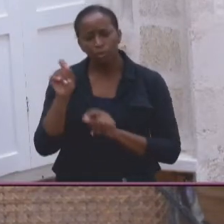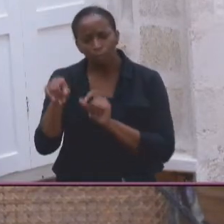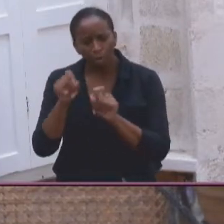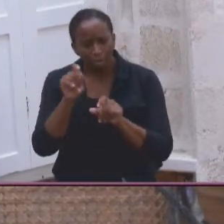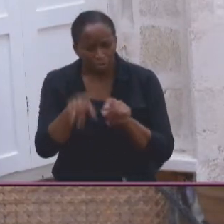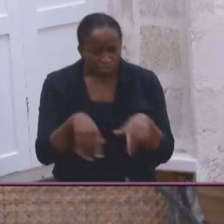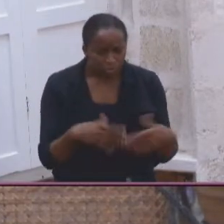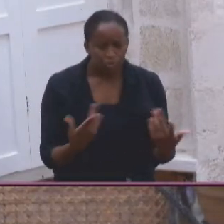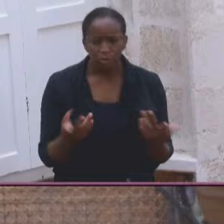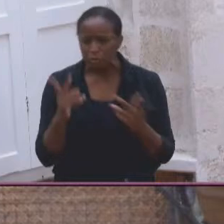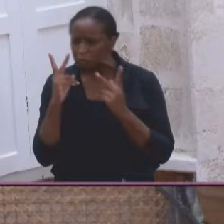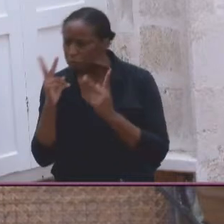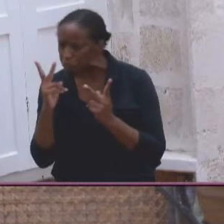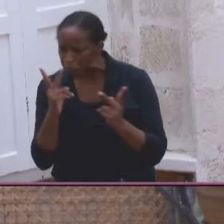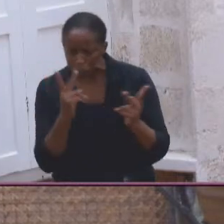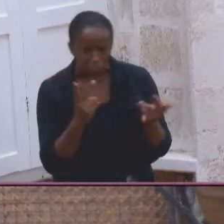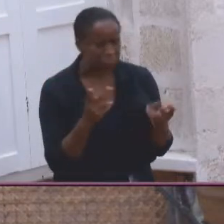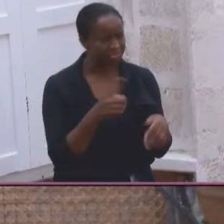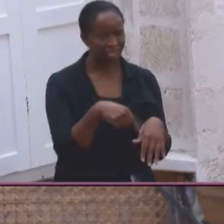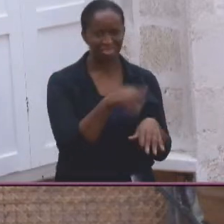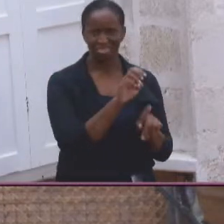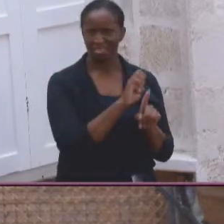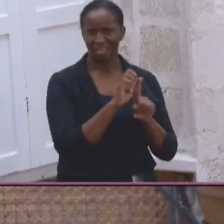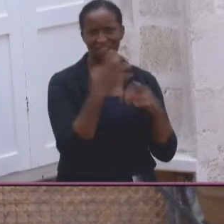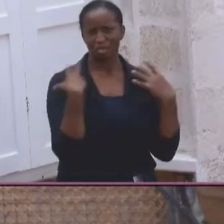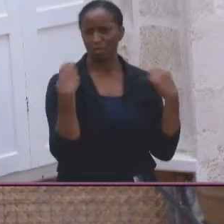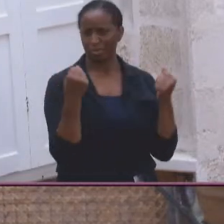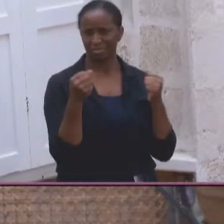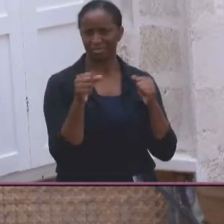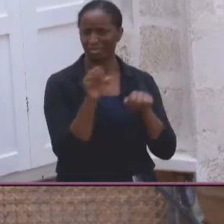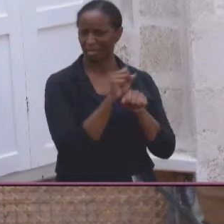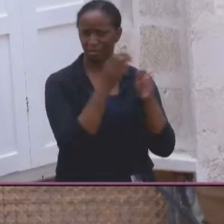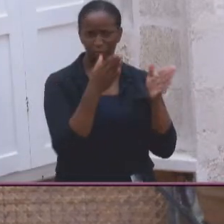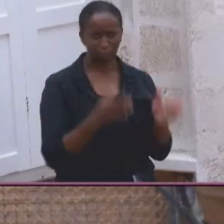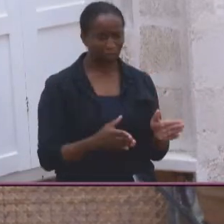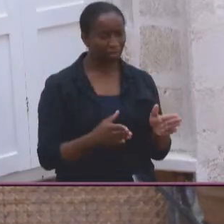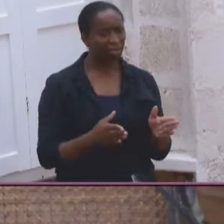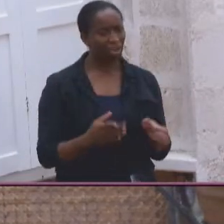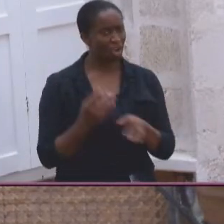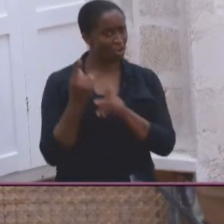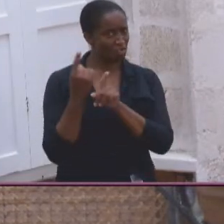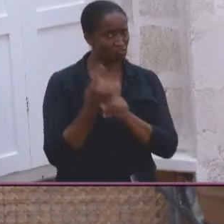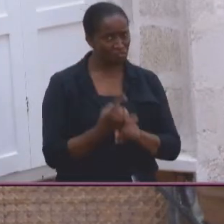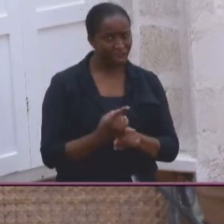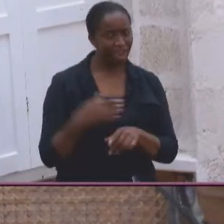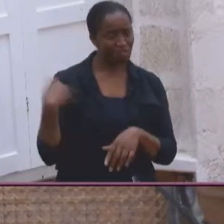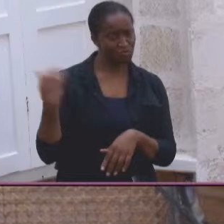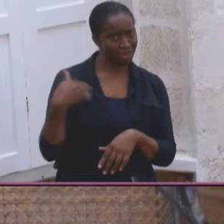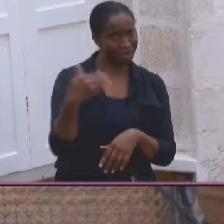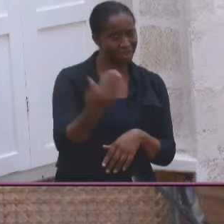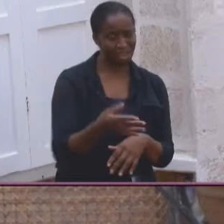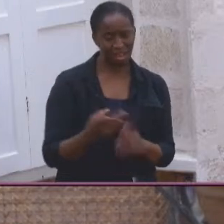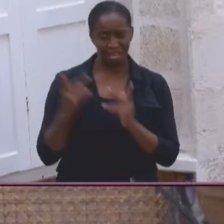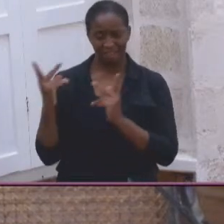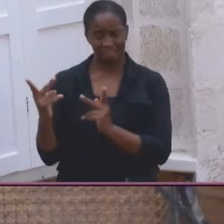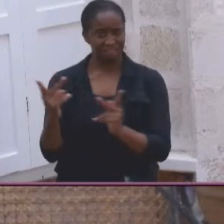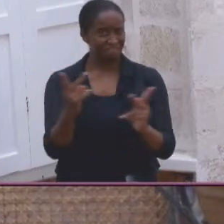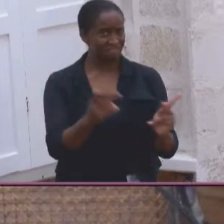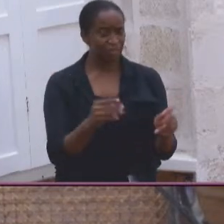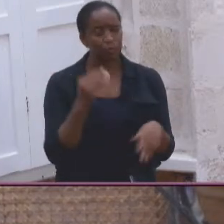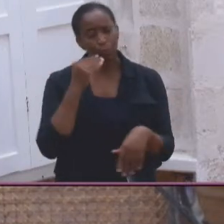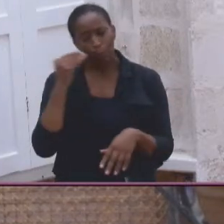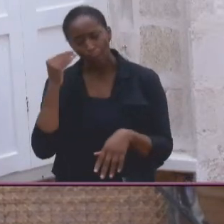you see them once a year, you'll probably see them a lot. And I'm hoping that in the wrap-up that the Minister of Health could give